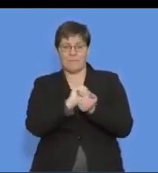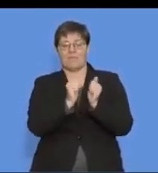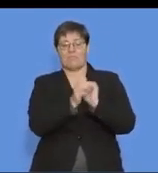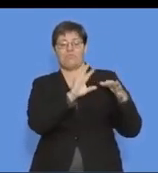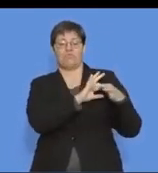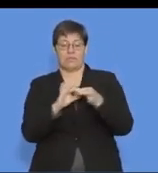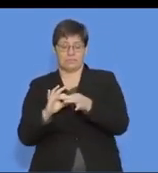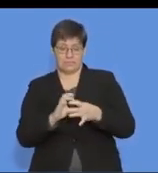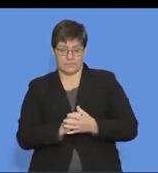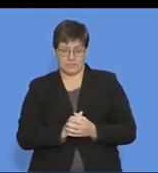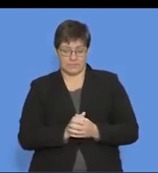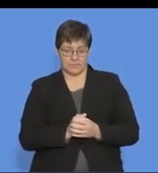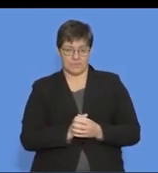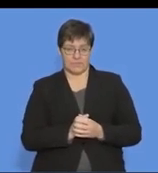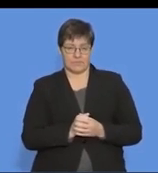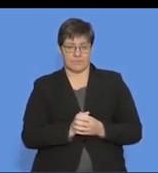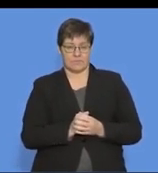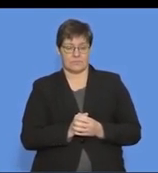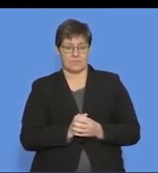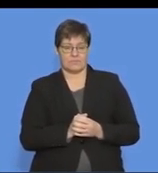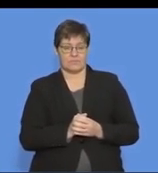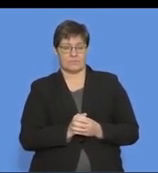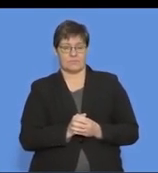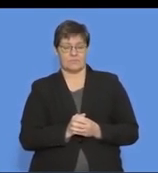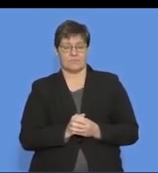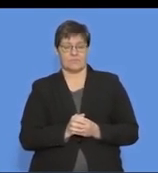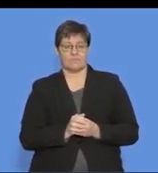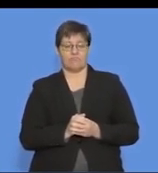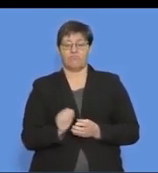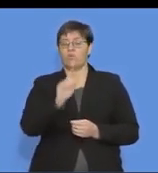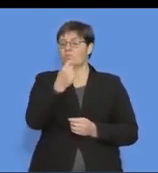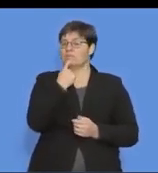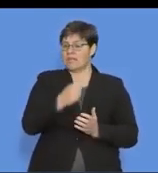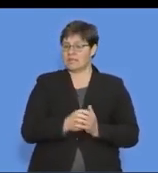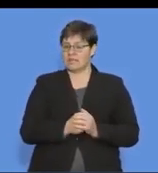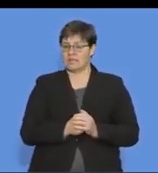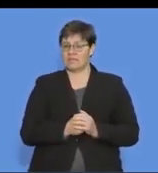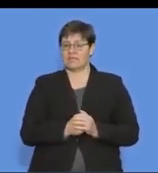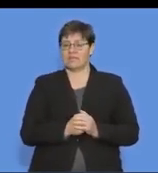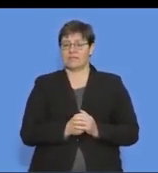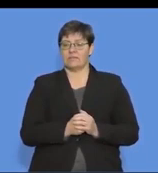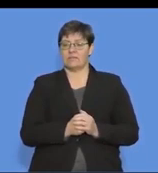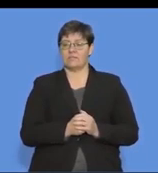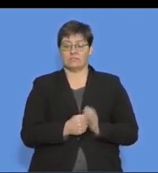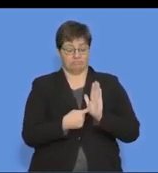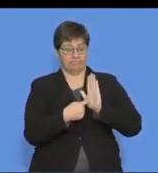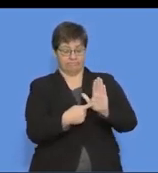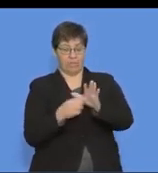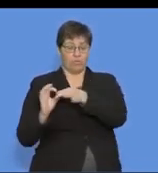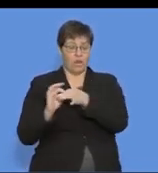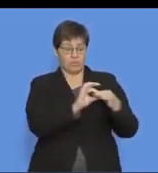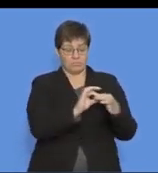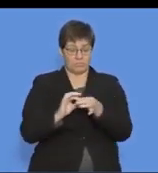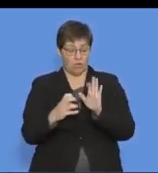mathematical relationship, right? Okay, and then the question says use the relationship shown in the graph